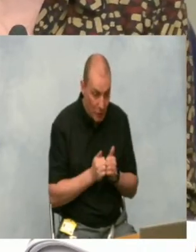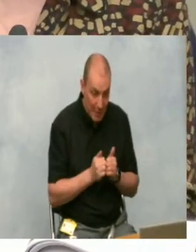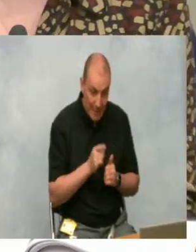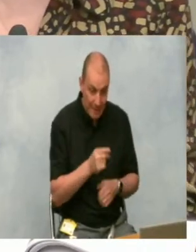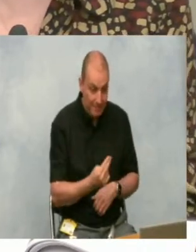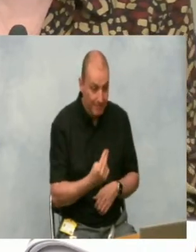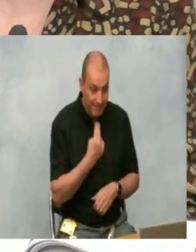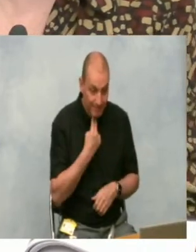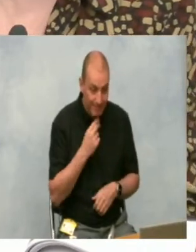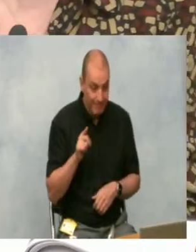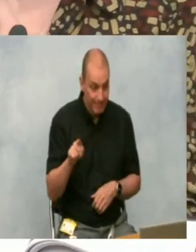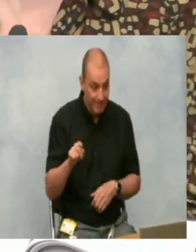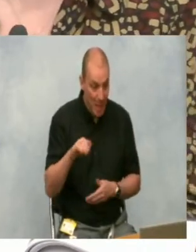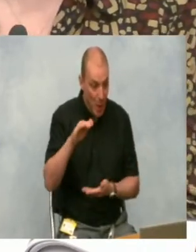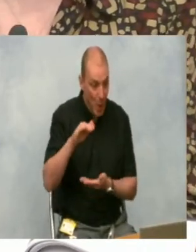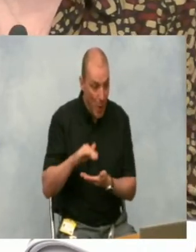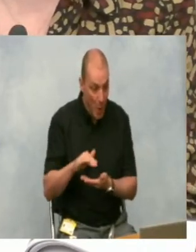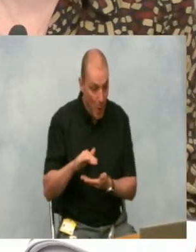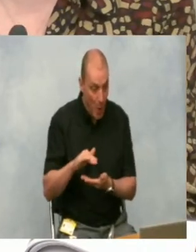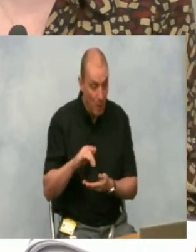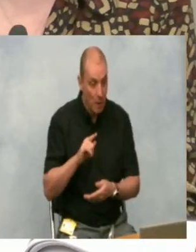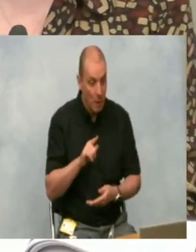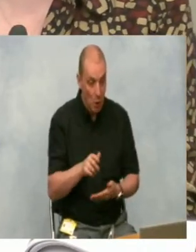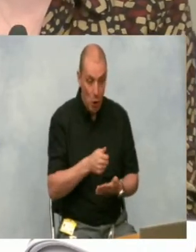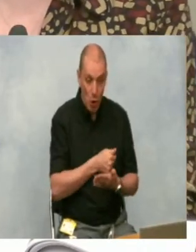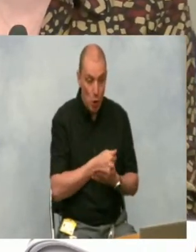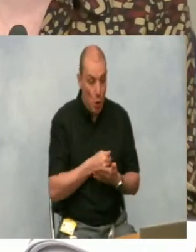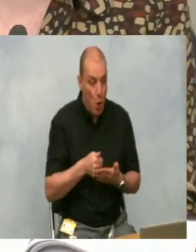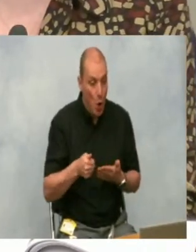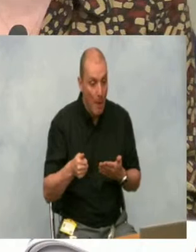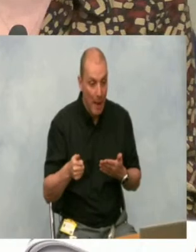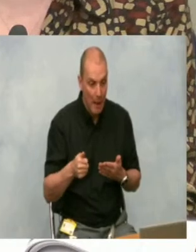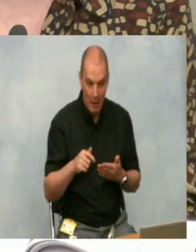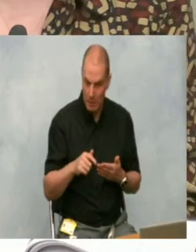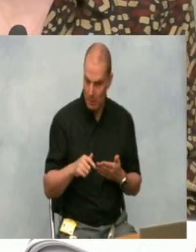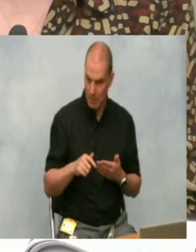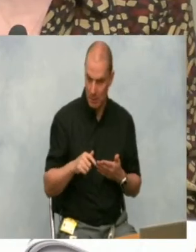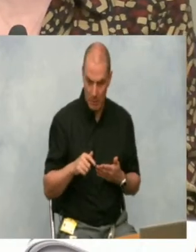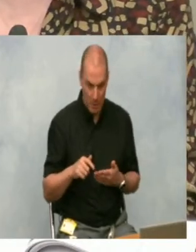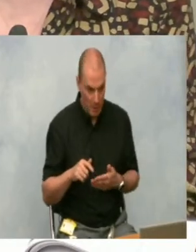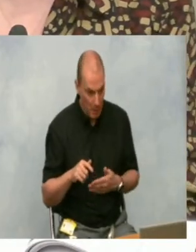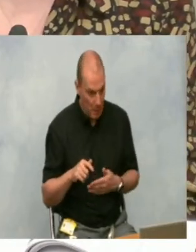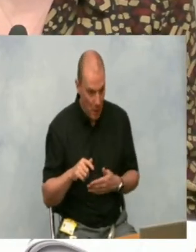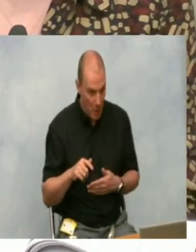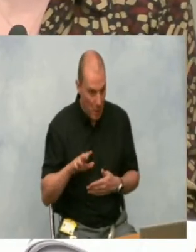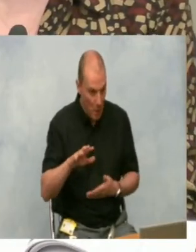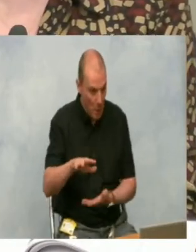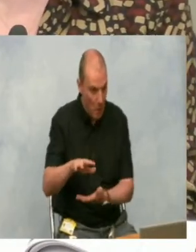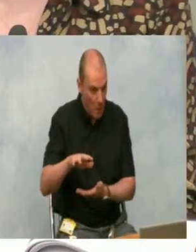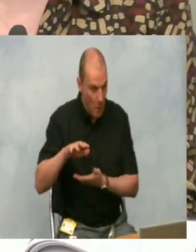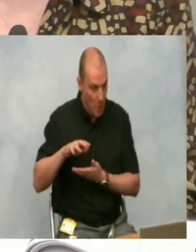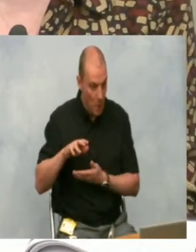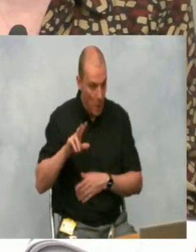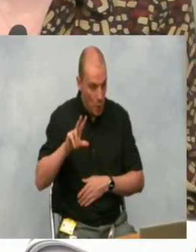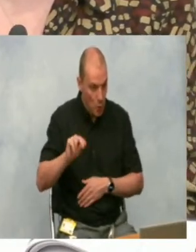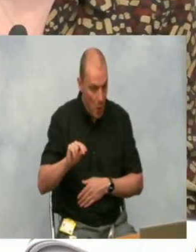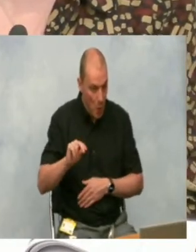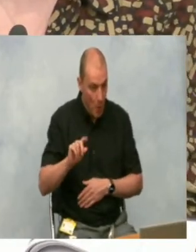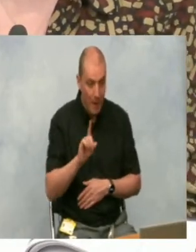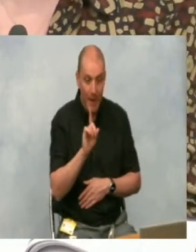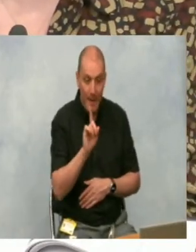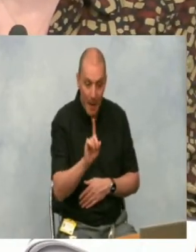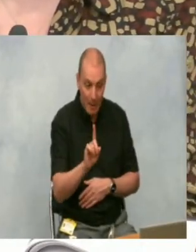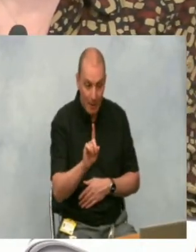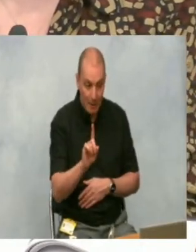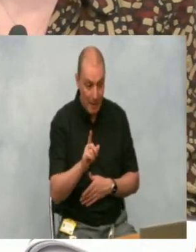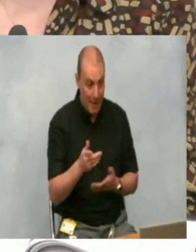market circumstances would not be recommending something of this level to committee. However, in the current market, the